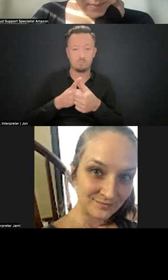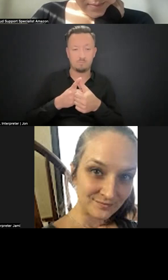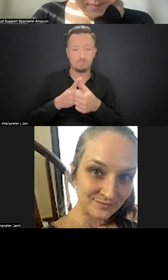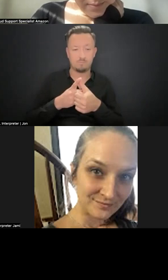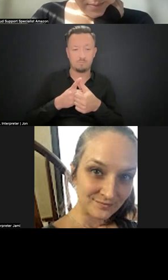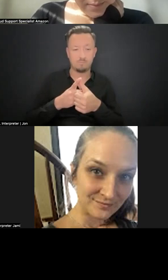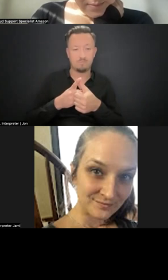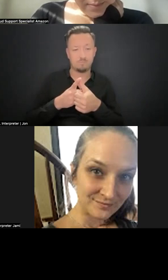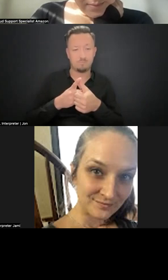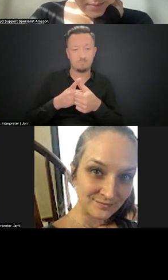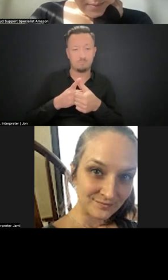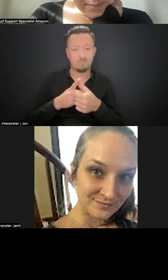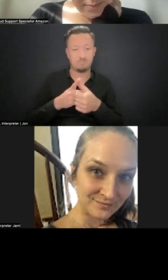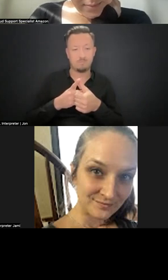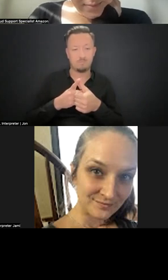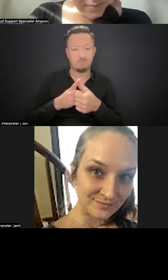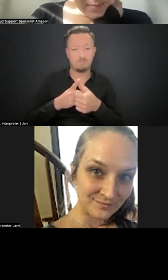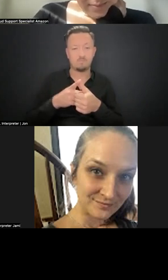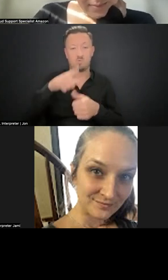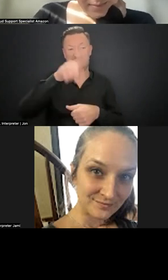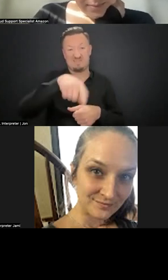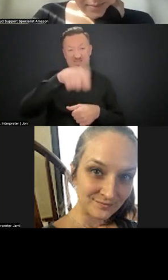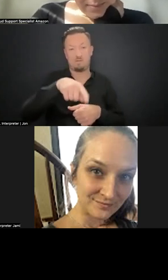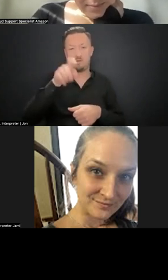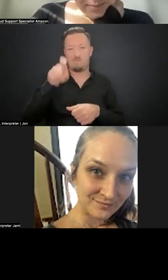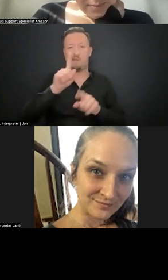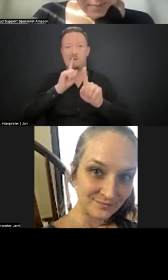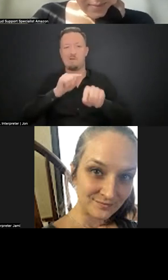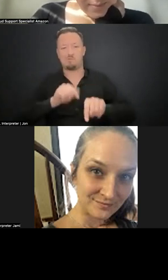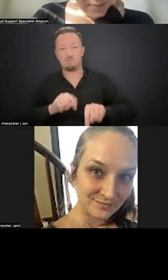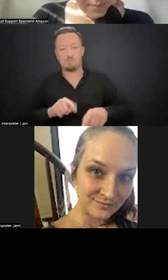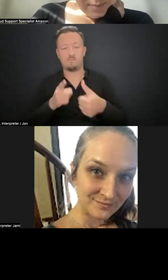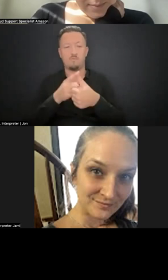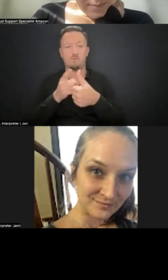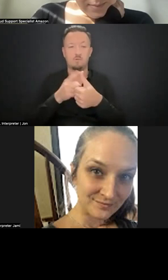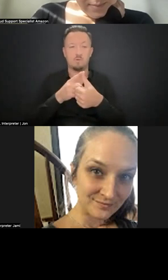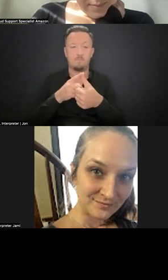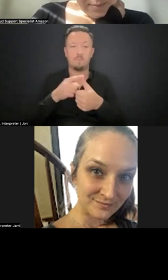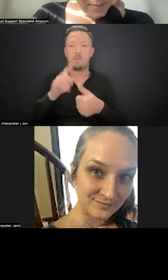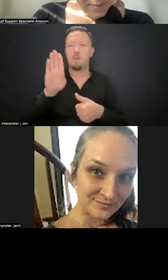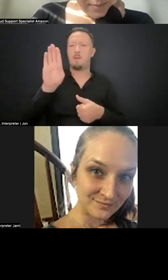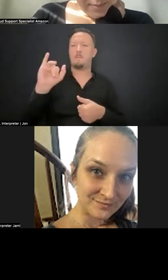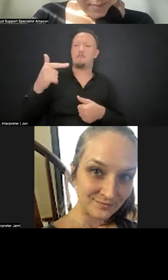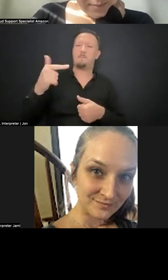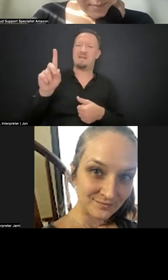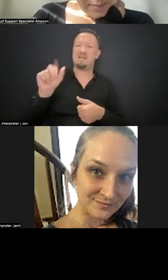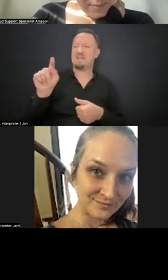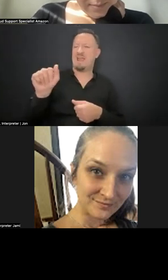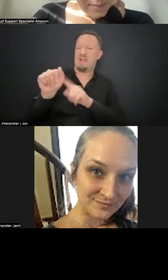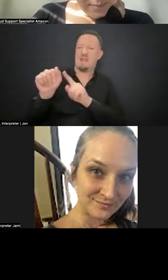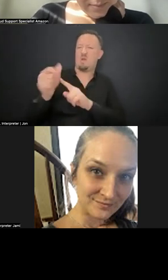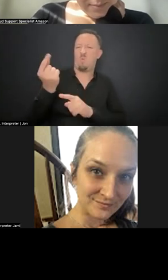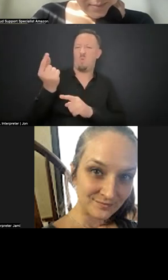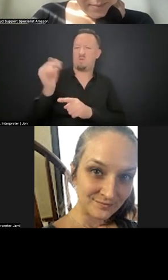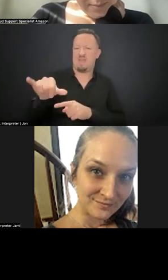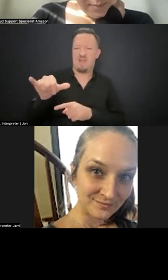this section and complete this knowledge check. First one is, what is big data? What's the significance of